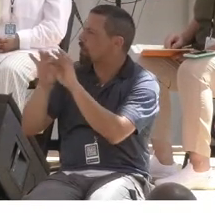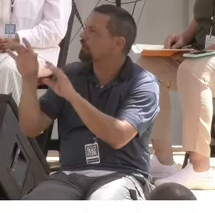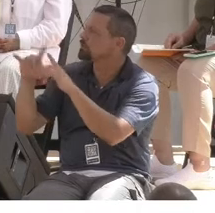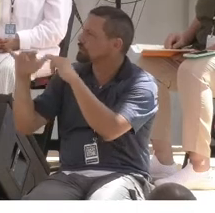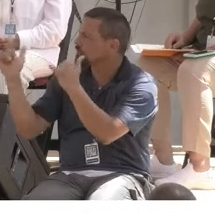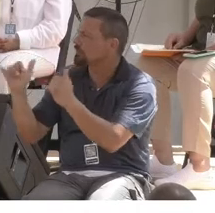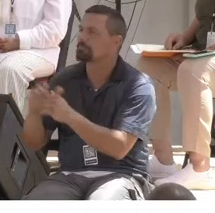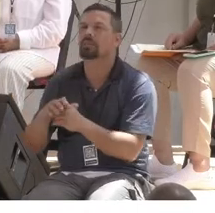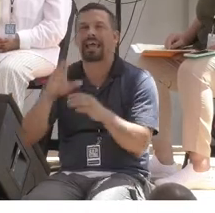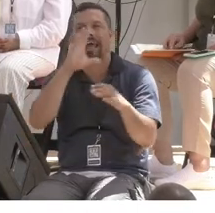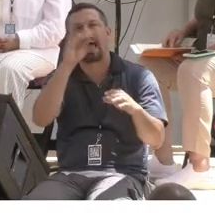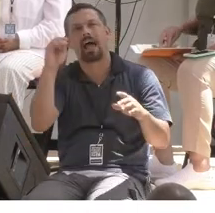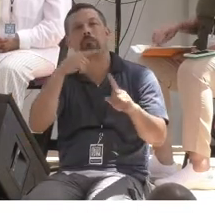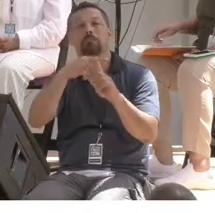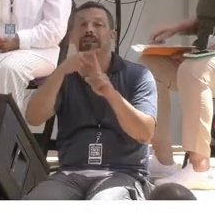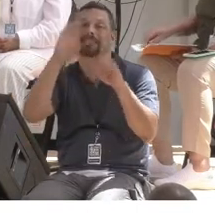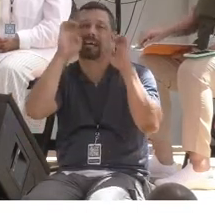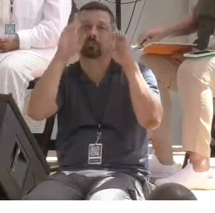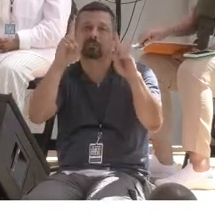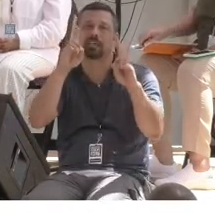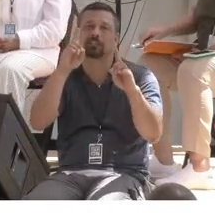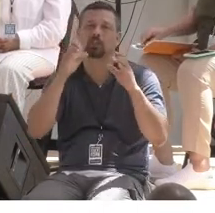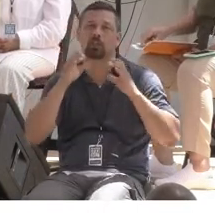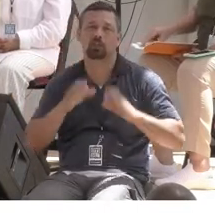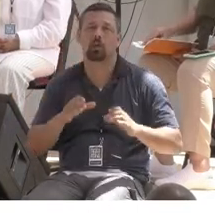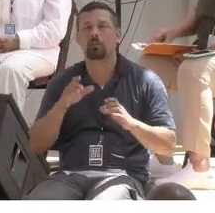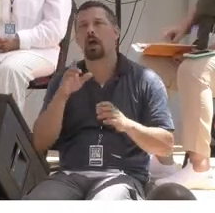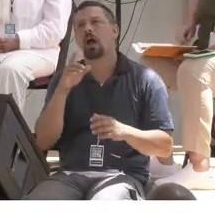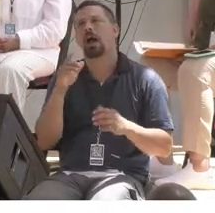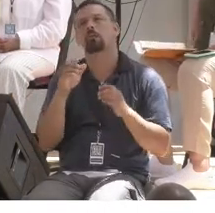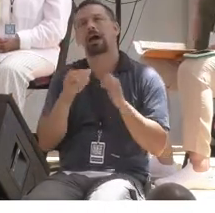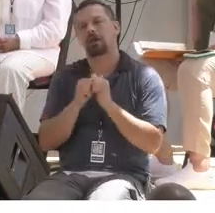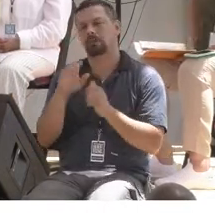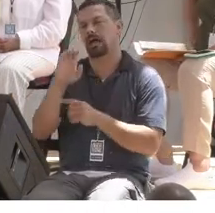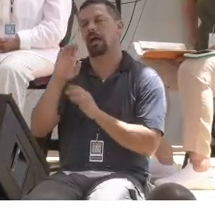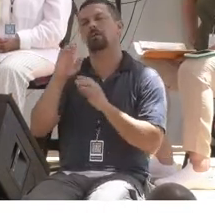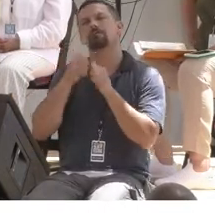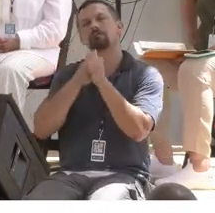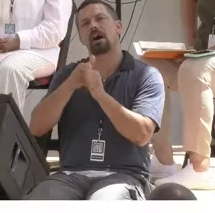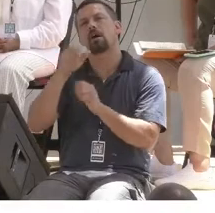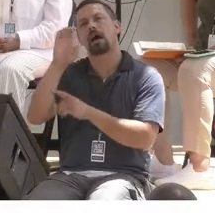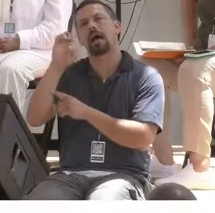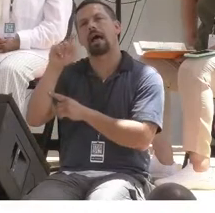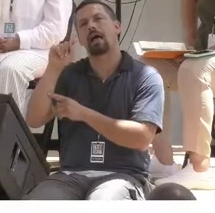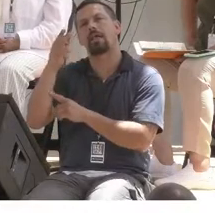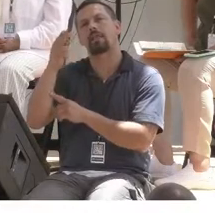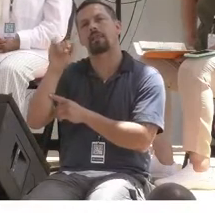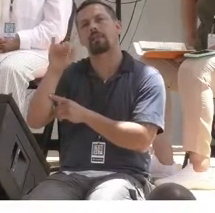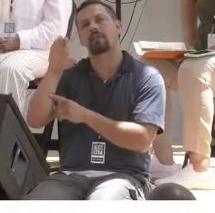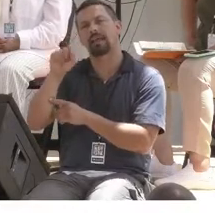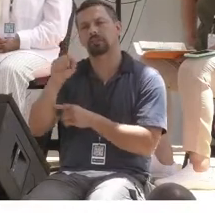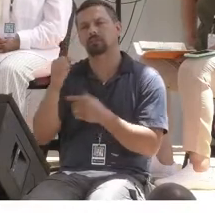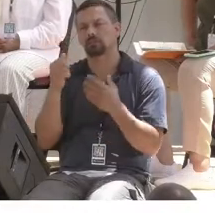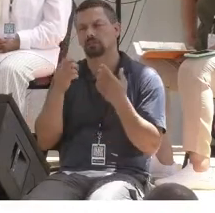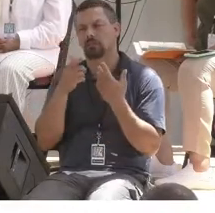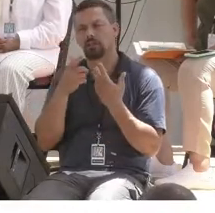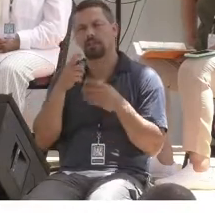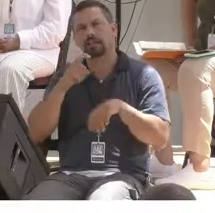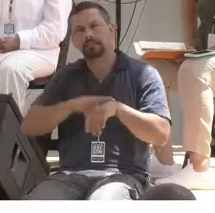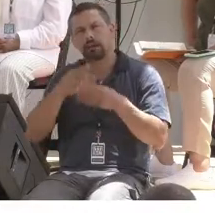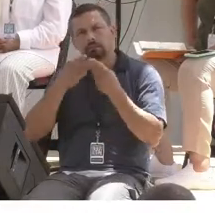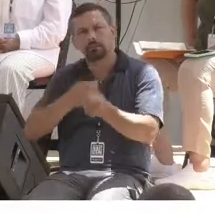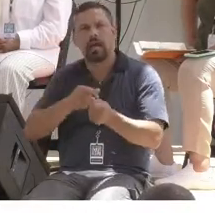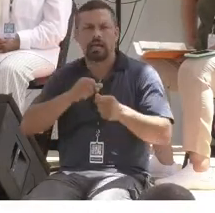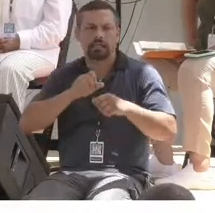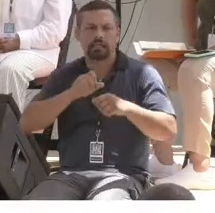educating the consumer. So informing them of what they're buying and where it goes, how ethical it is. Or with Sarah, for example, the effort that goes into making that, the time she spends at